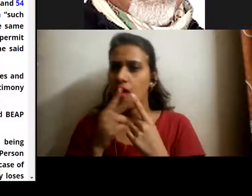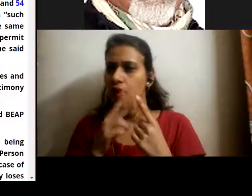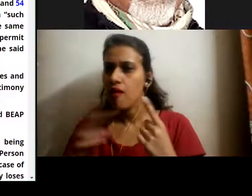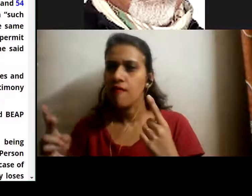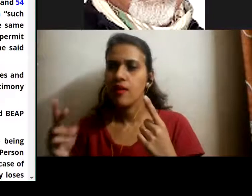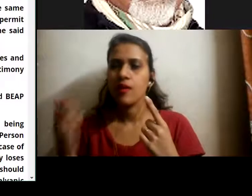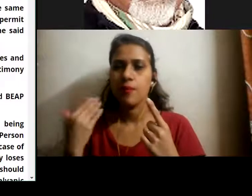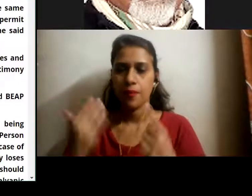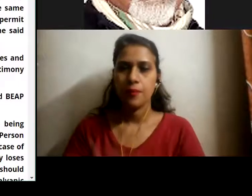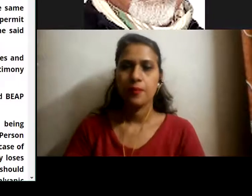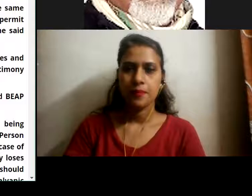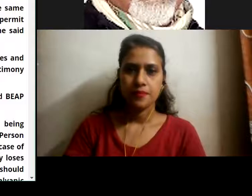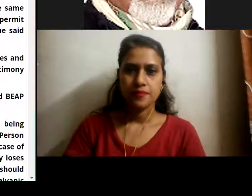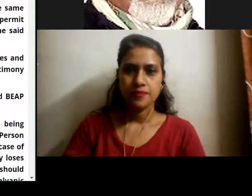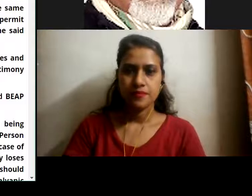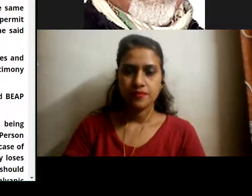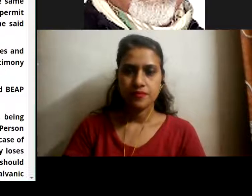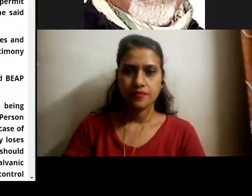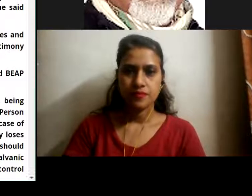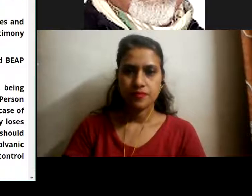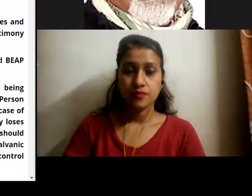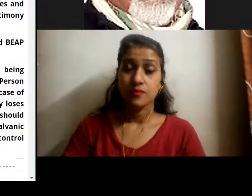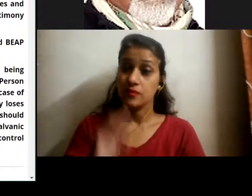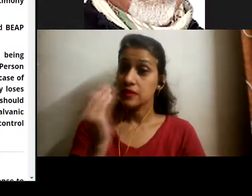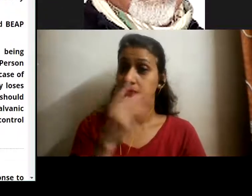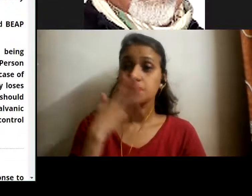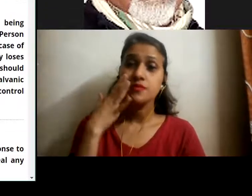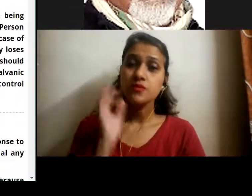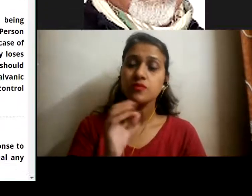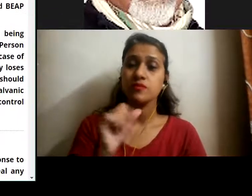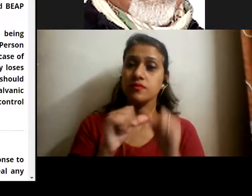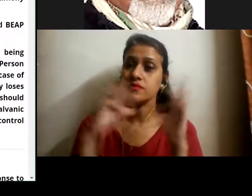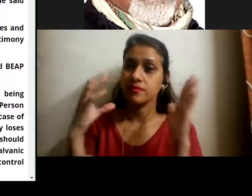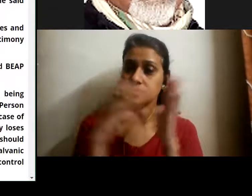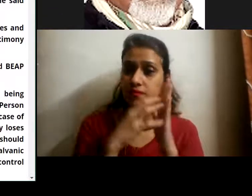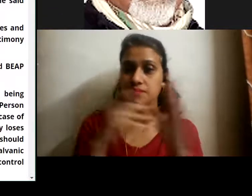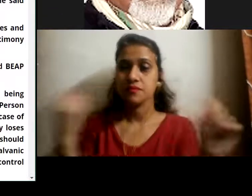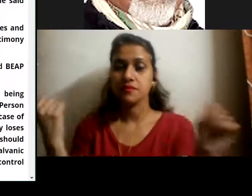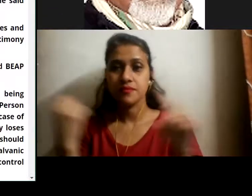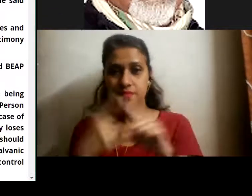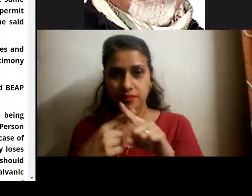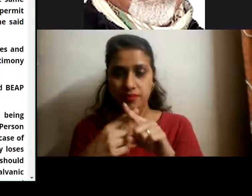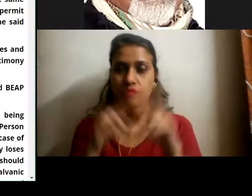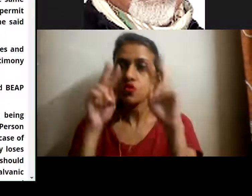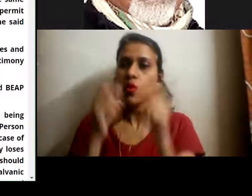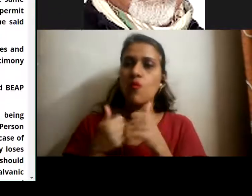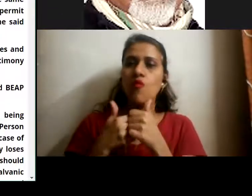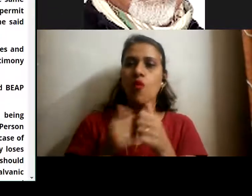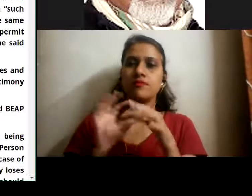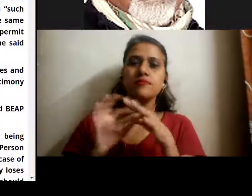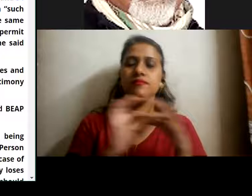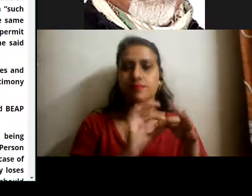here you can see the important sections, articles related to this topic, that is criminal